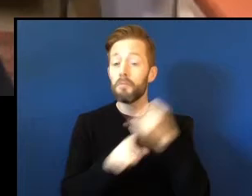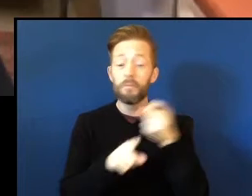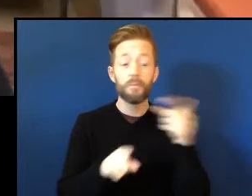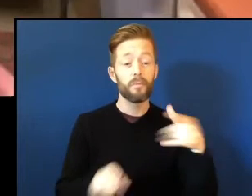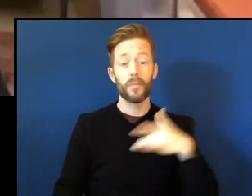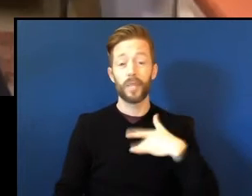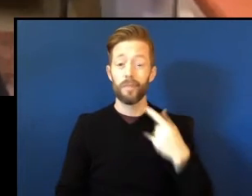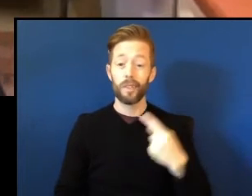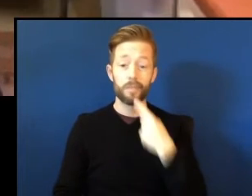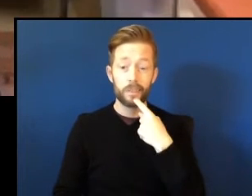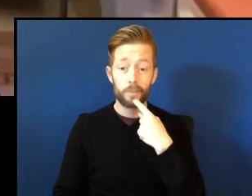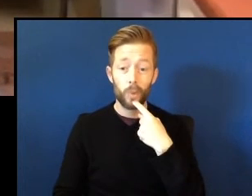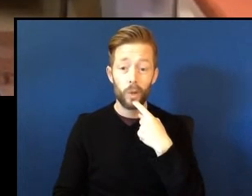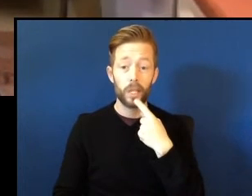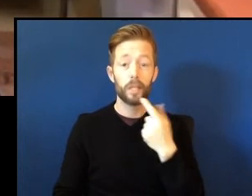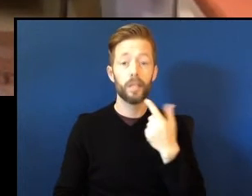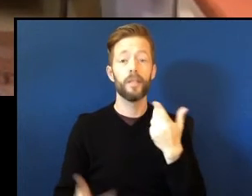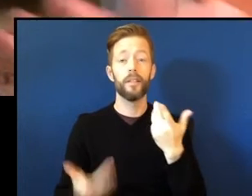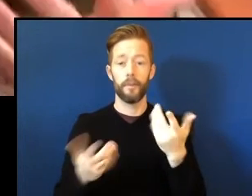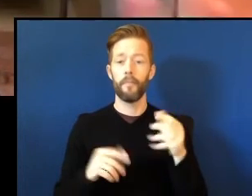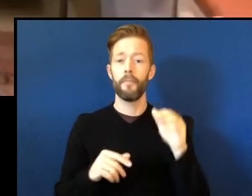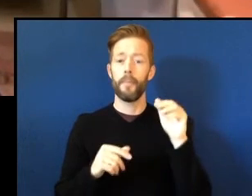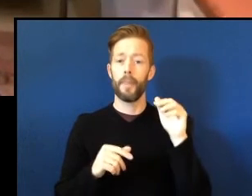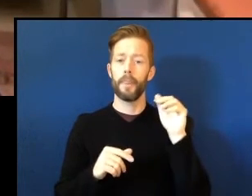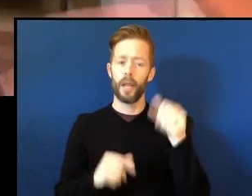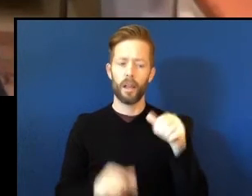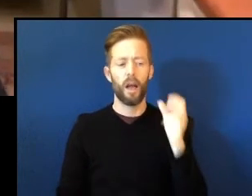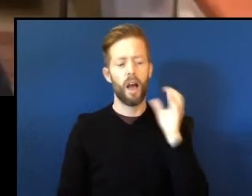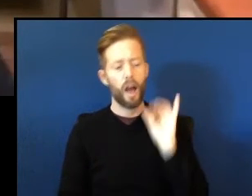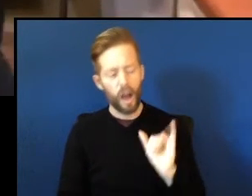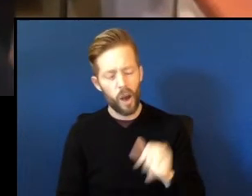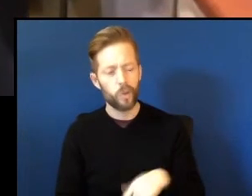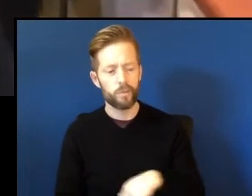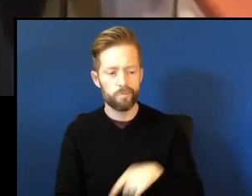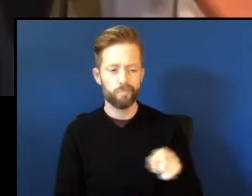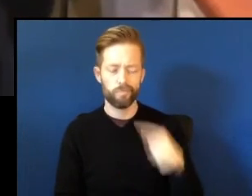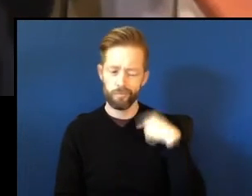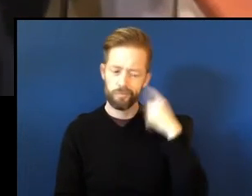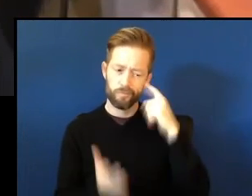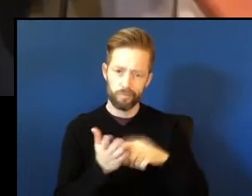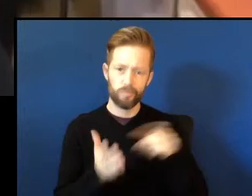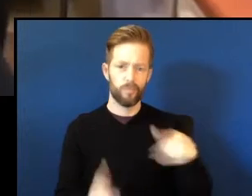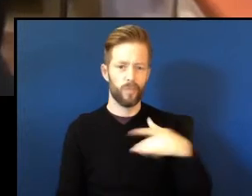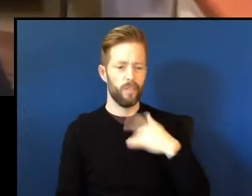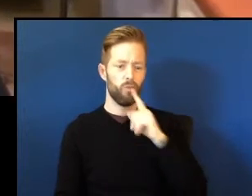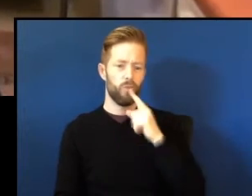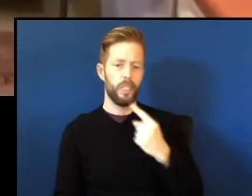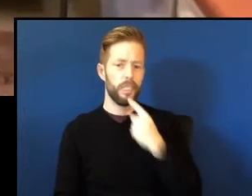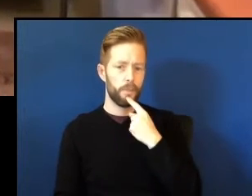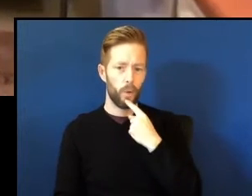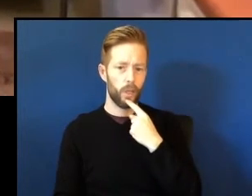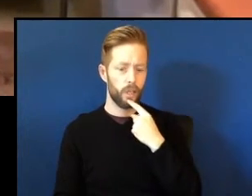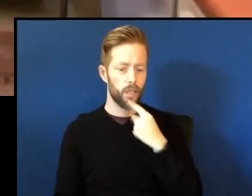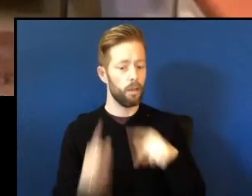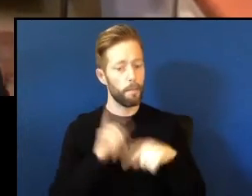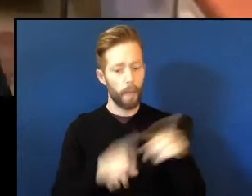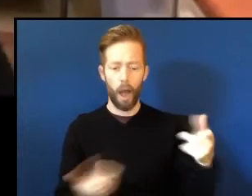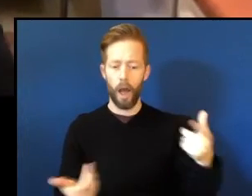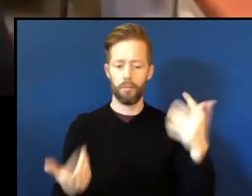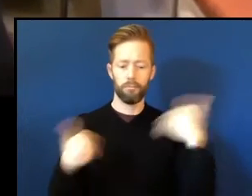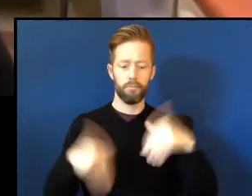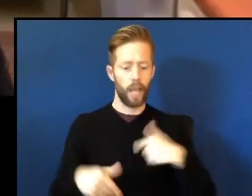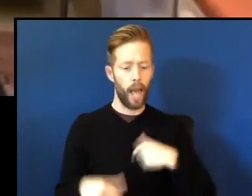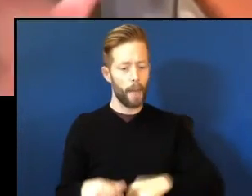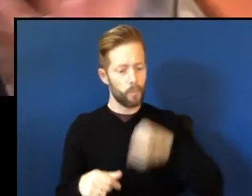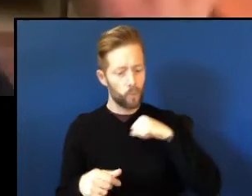disappointed. And so at that point, it can be really beneficial just to hear them. I hear that you sound really disappointed by that, but I'm really proud of you